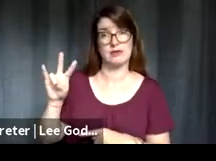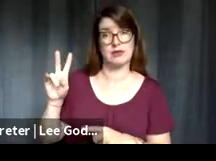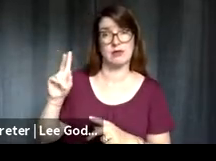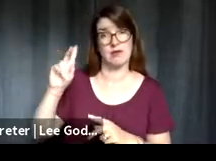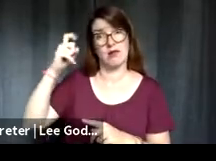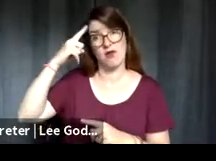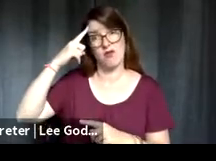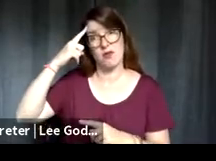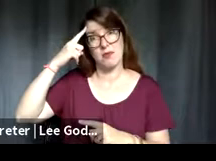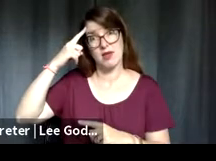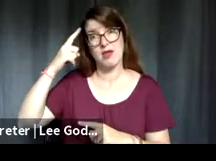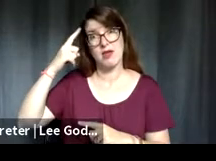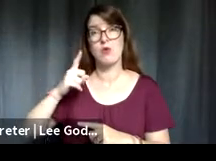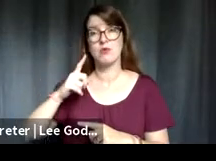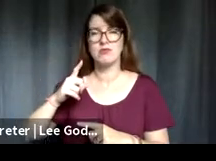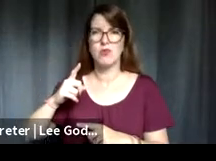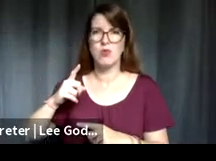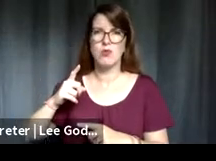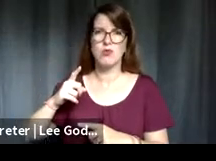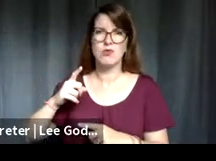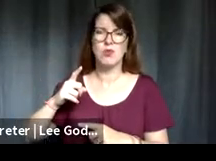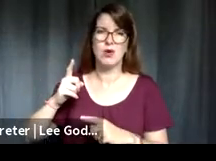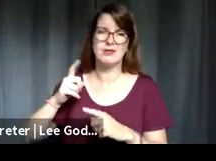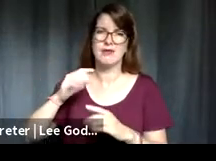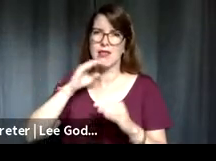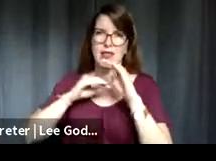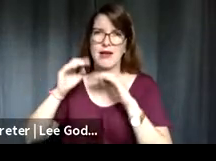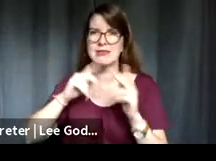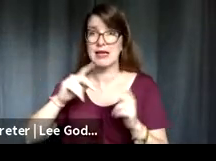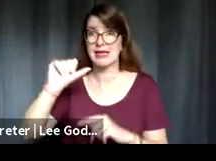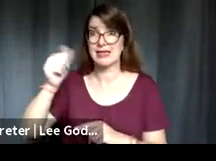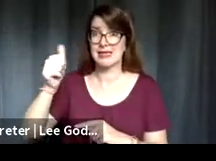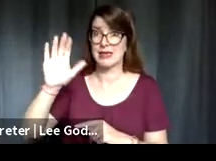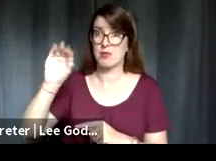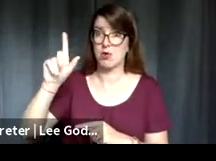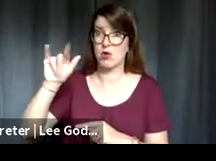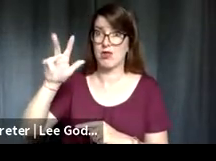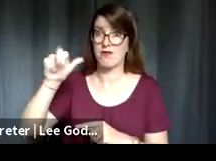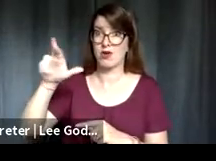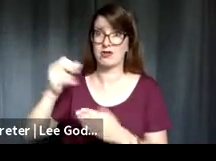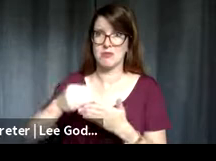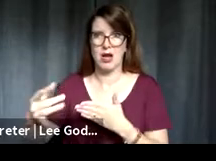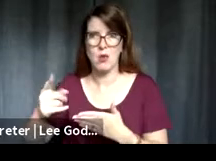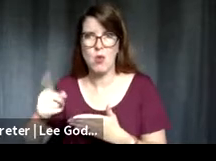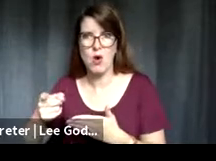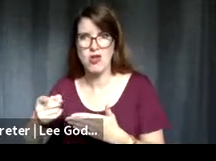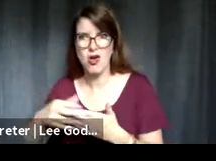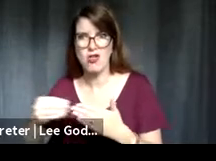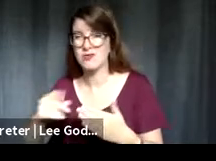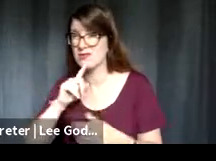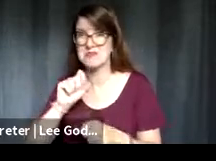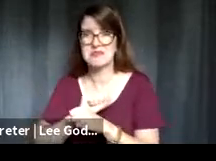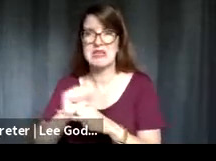saying that 10 bolivars could buy $1 of goods. Well, the truth is you had to have 3,000 bolivars to buy $1 of